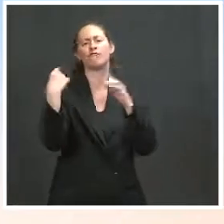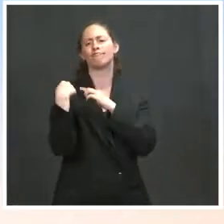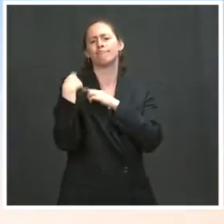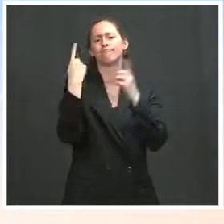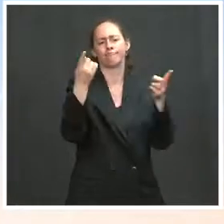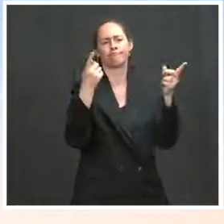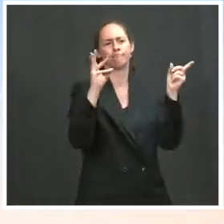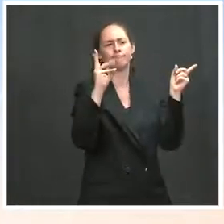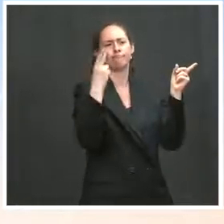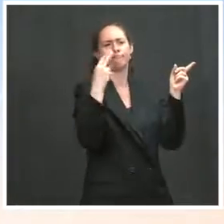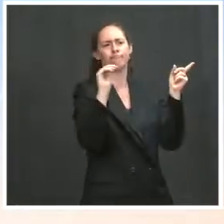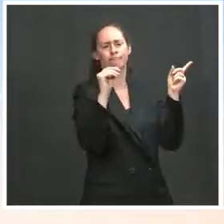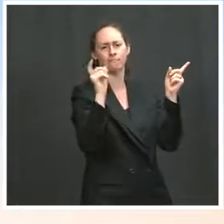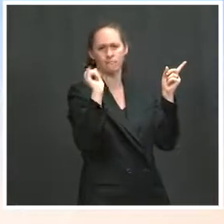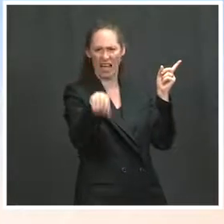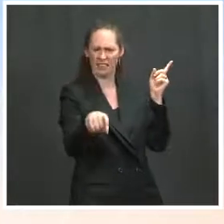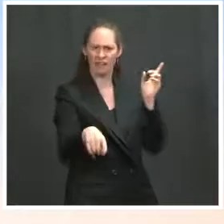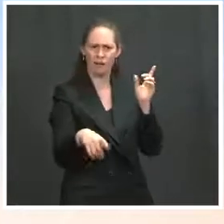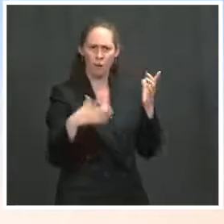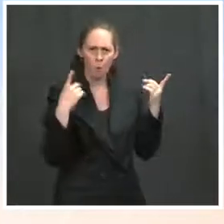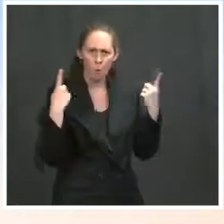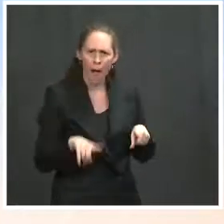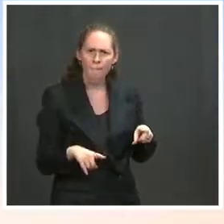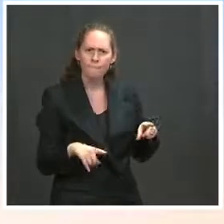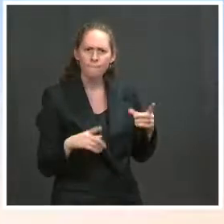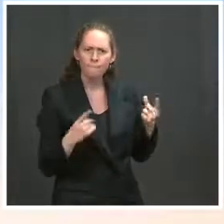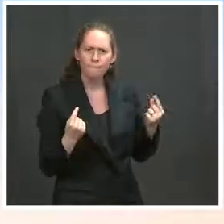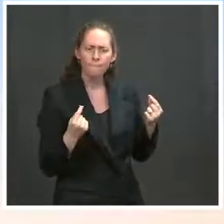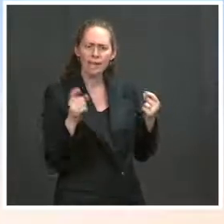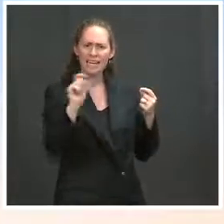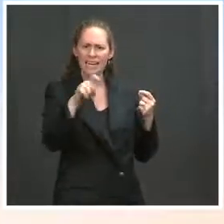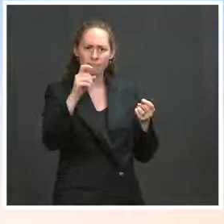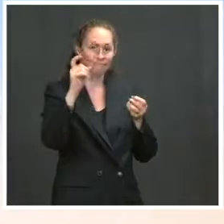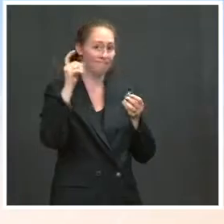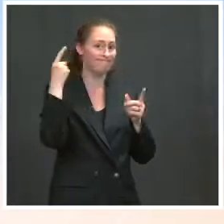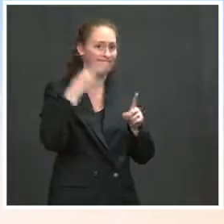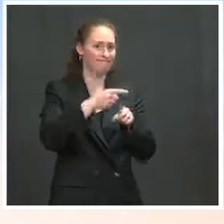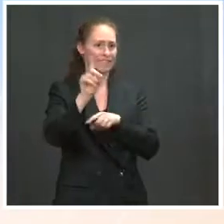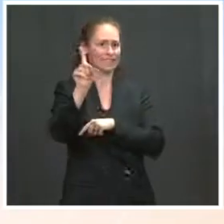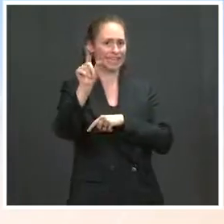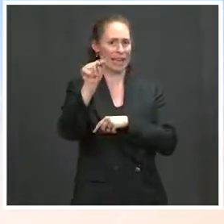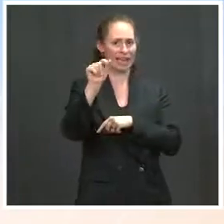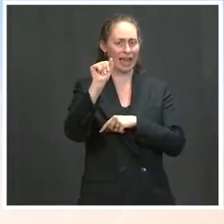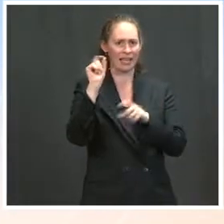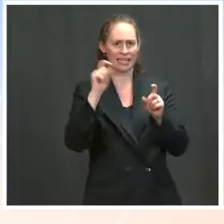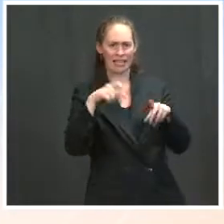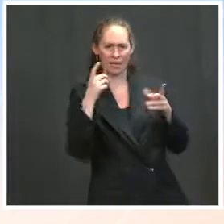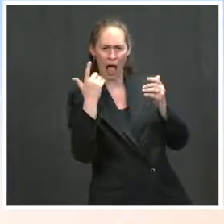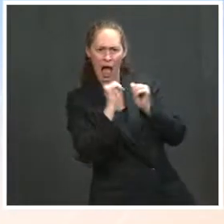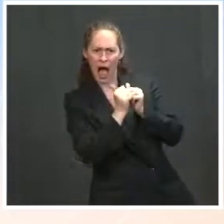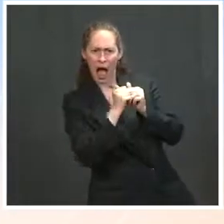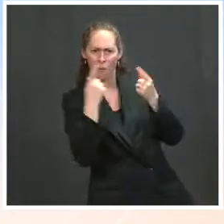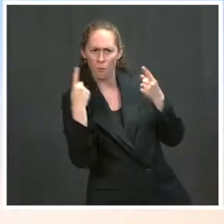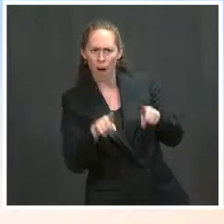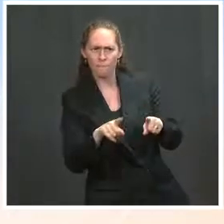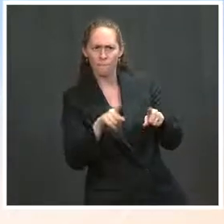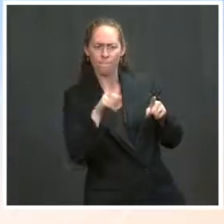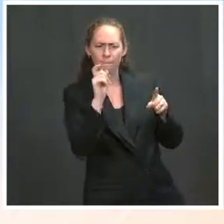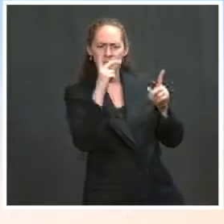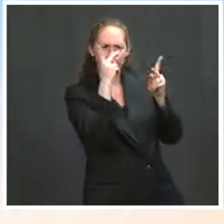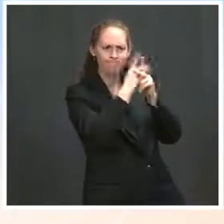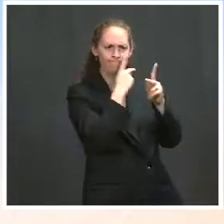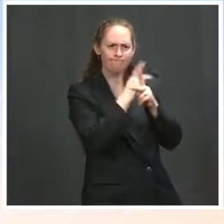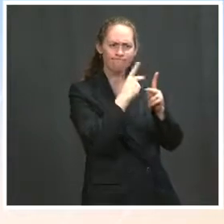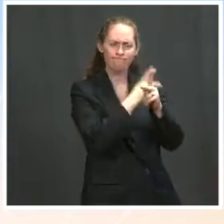this, to get the additional data that we need to figure out where the origin of COVID is from or